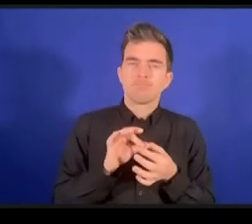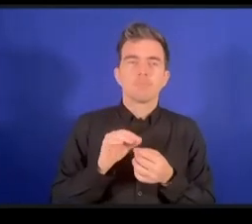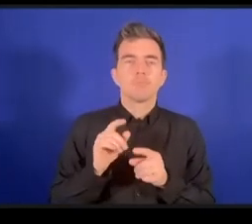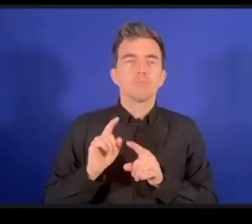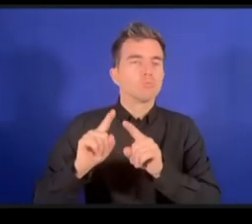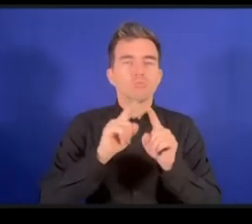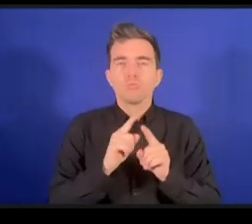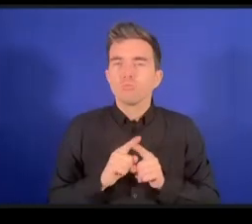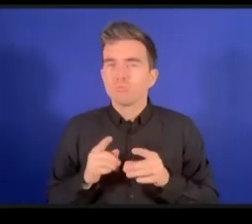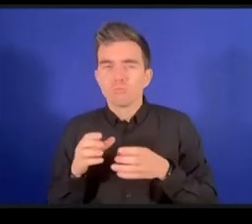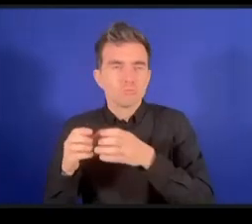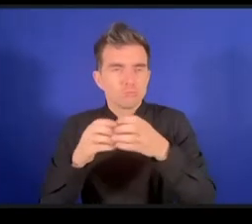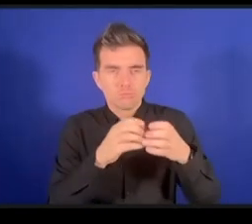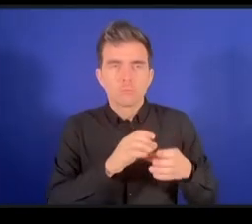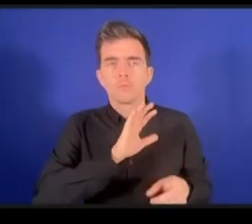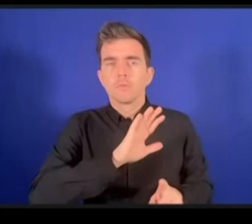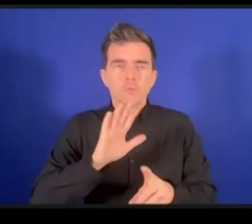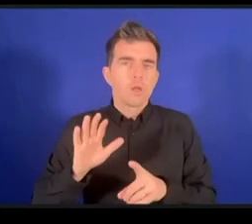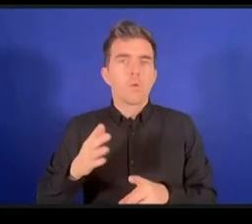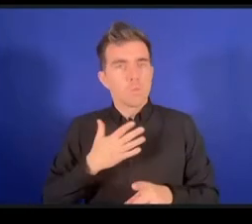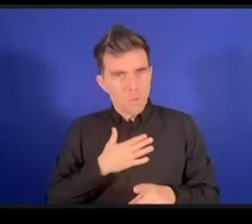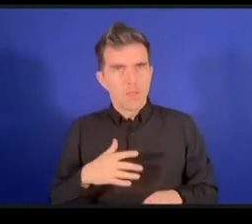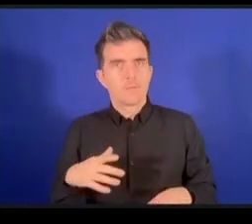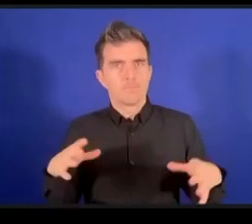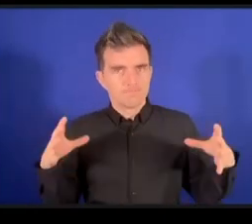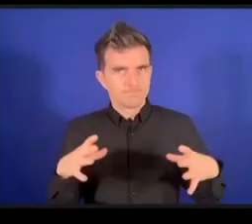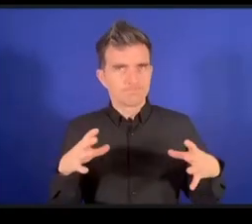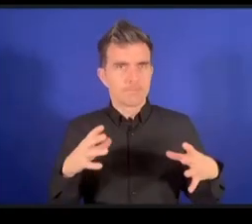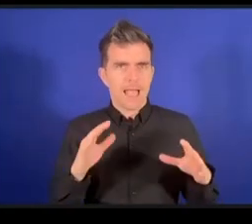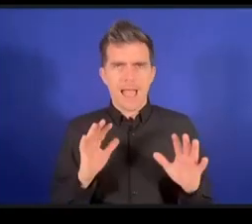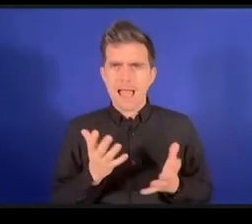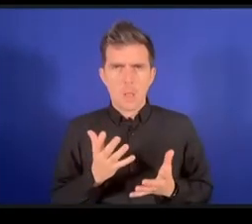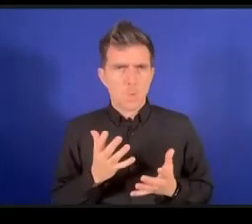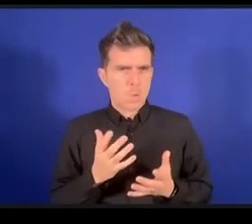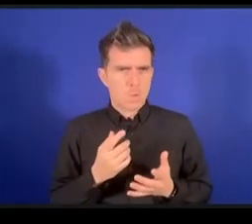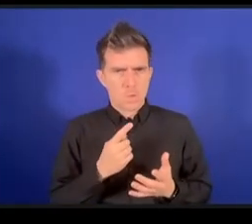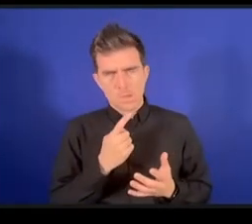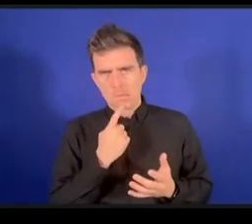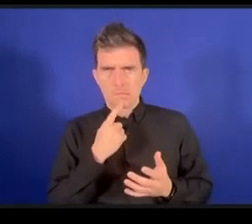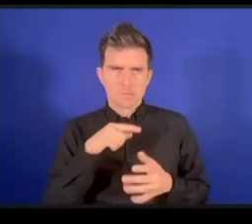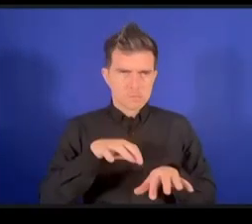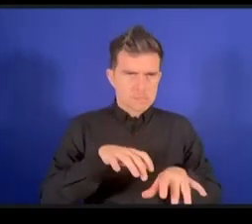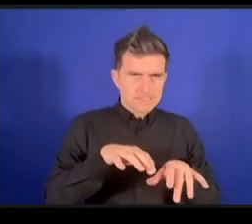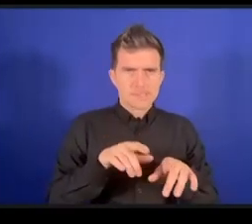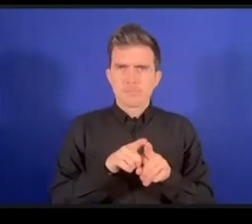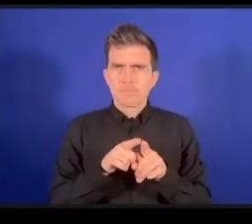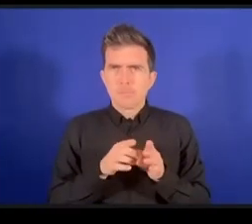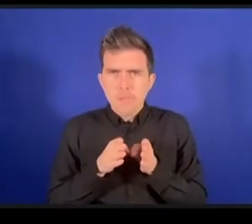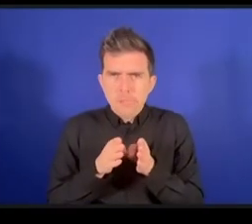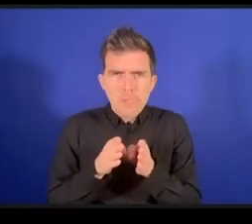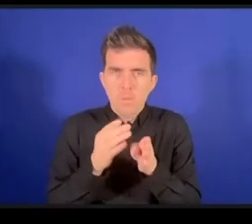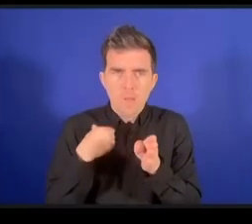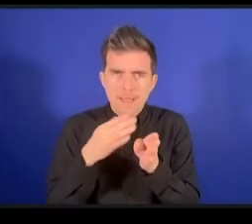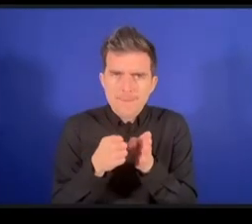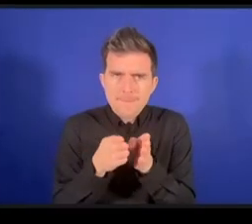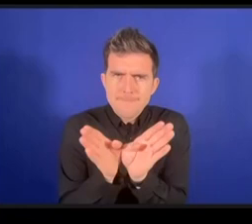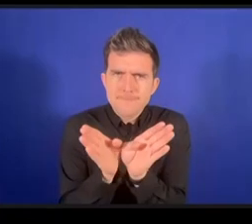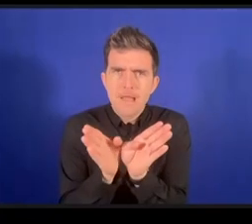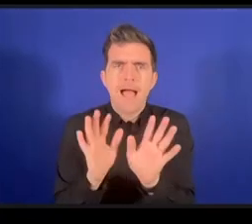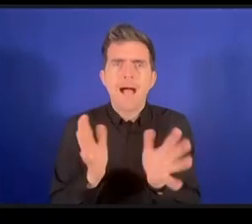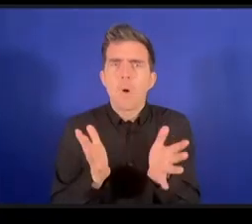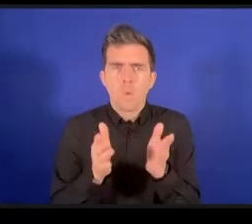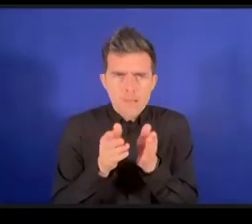you have to have actual people, those who are being impacted by these technologies, interacting with these kind